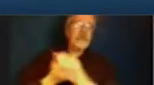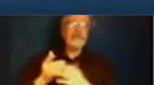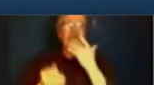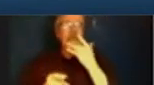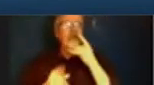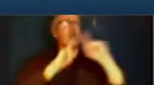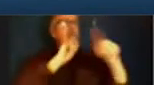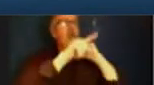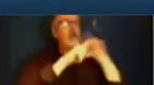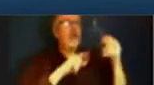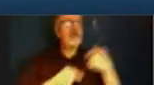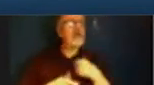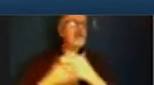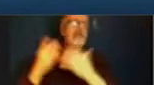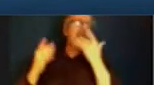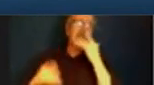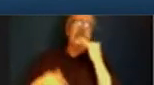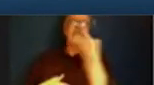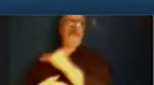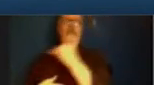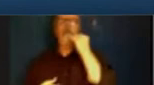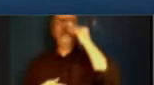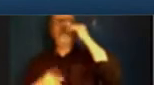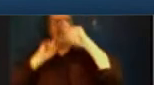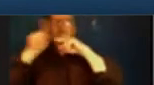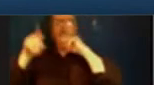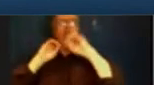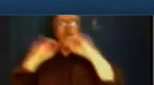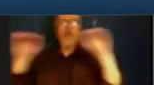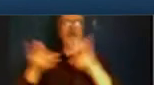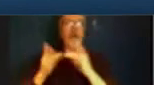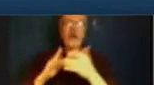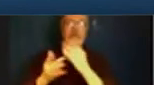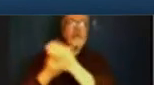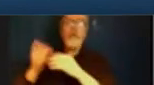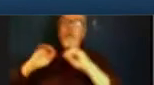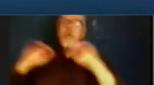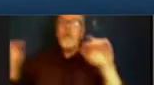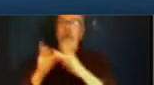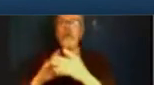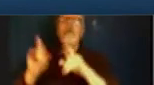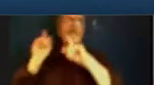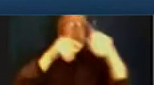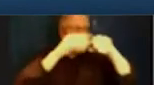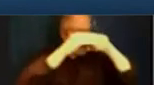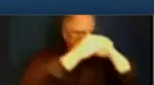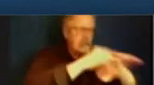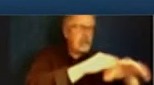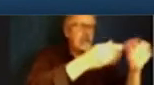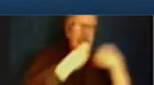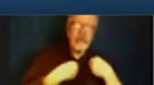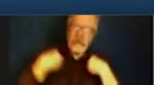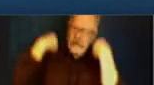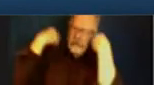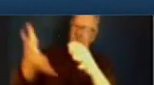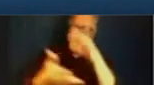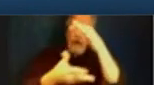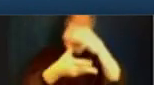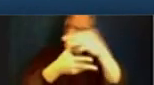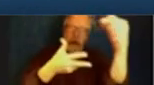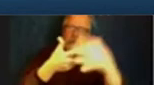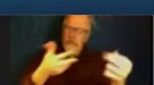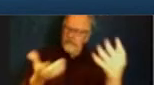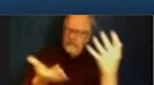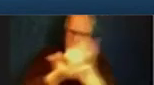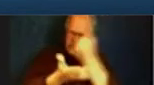know, have access online, or so we wanted to give people multiple opportunities. All right, and that second quick question was, can Lacey or